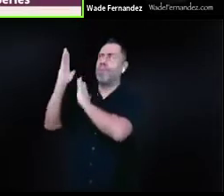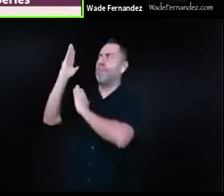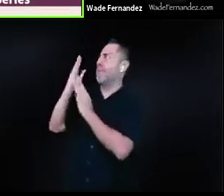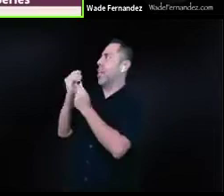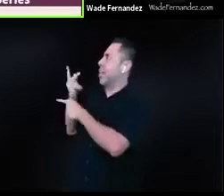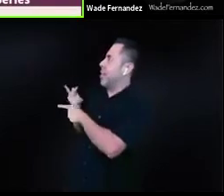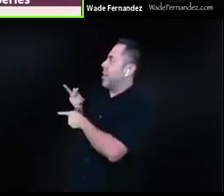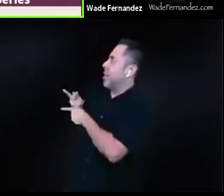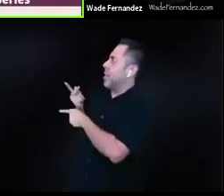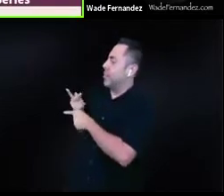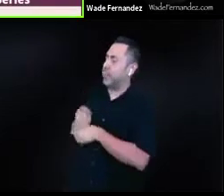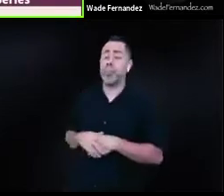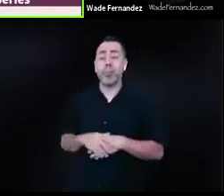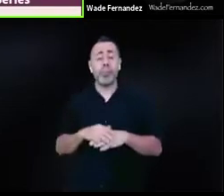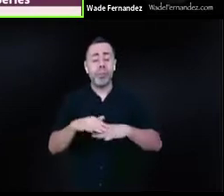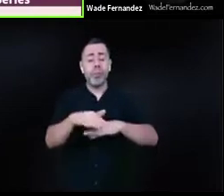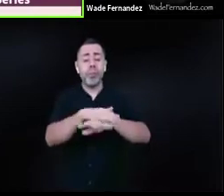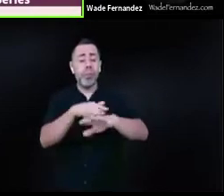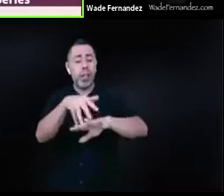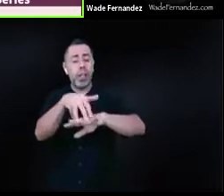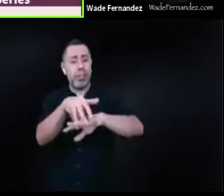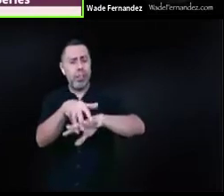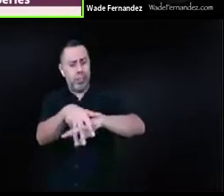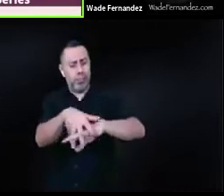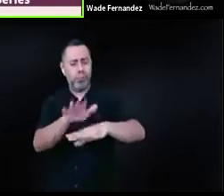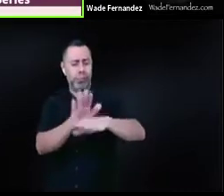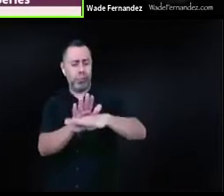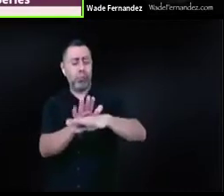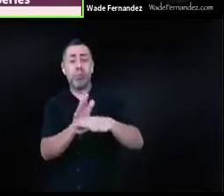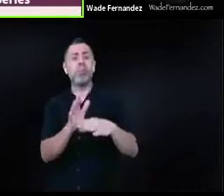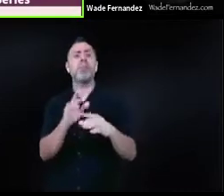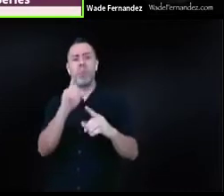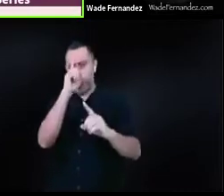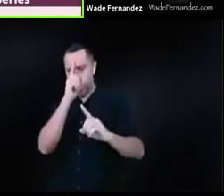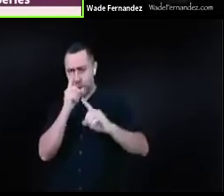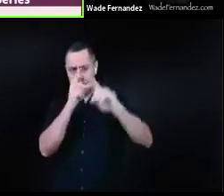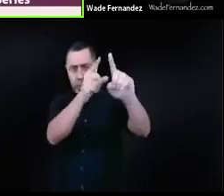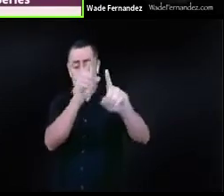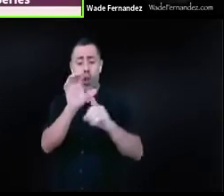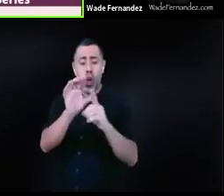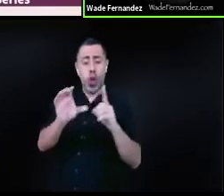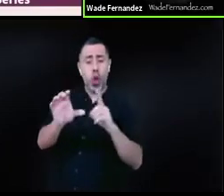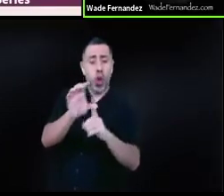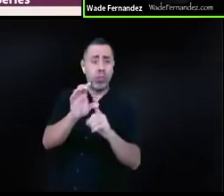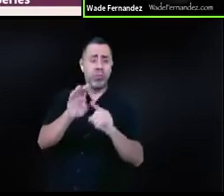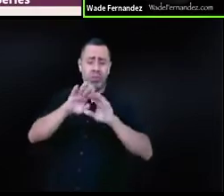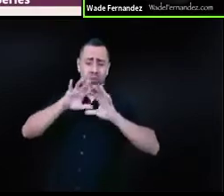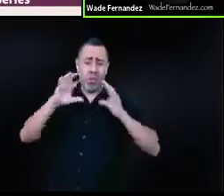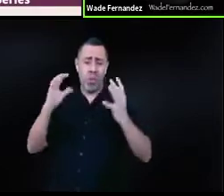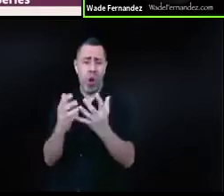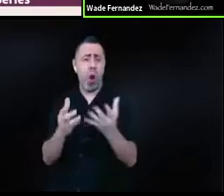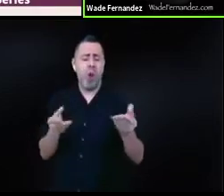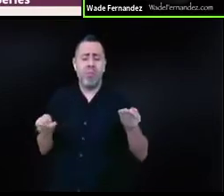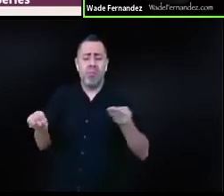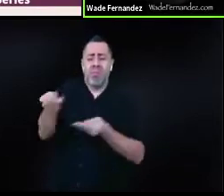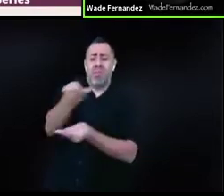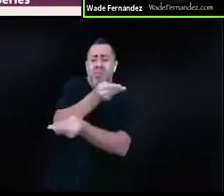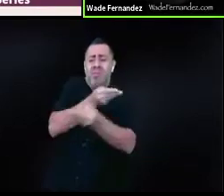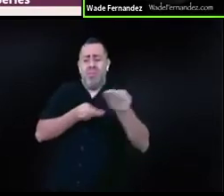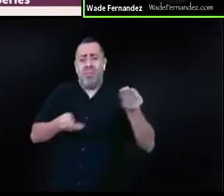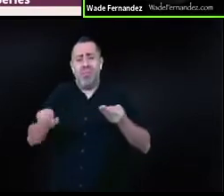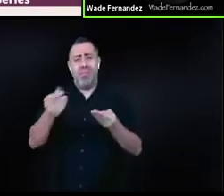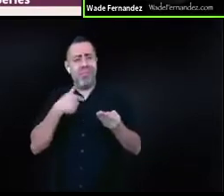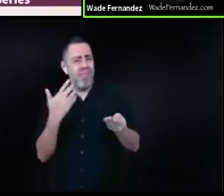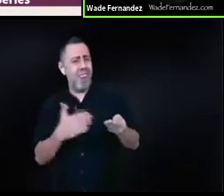is dedicated to bridging cultural exchange with people globally. So we're very happy to be back here on